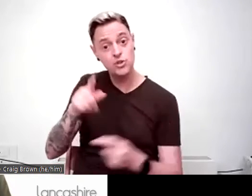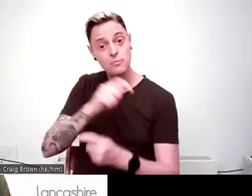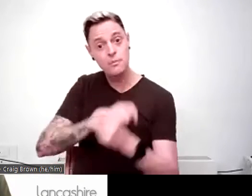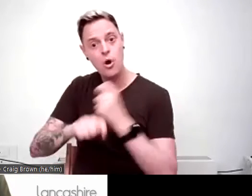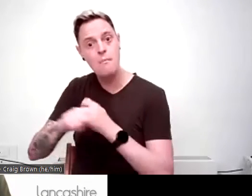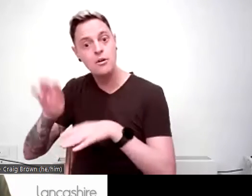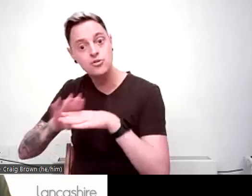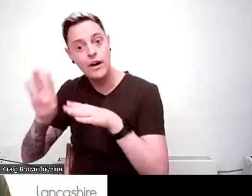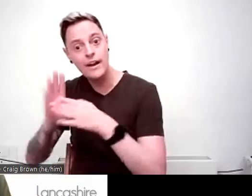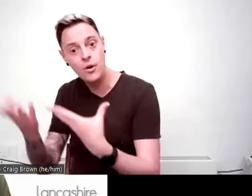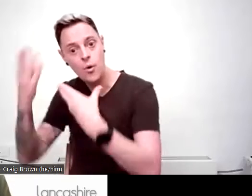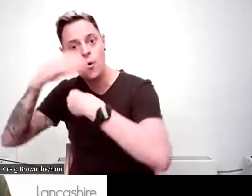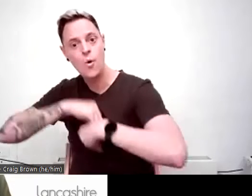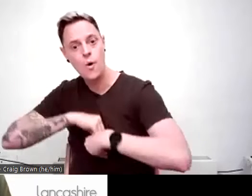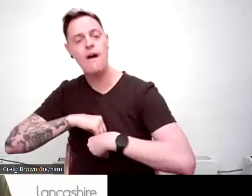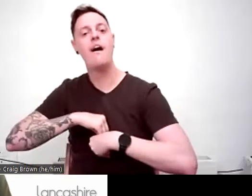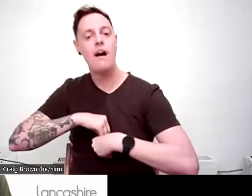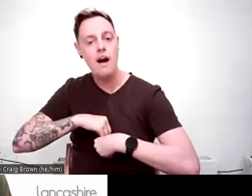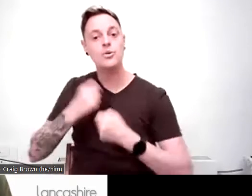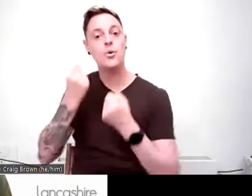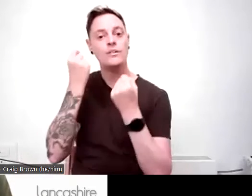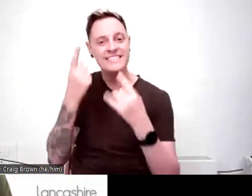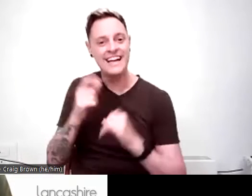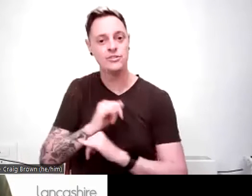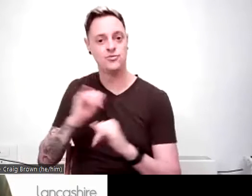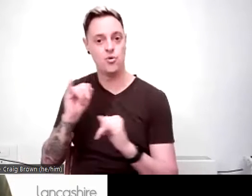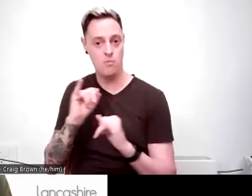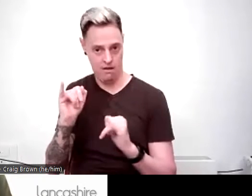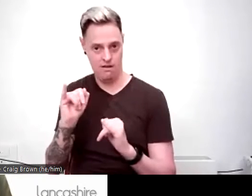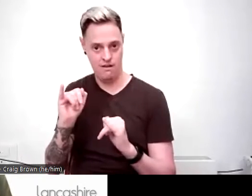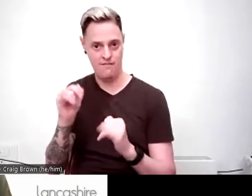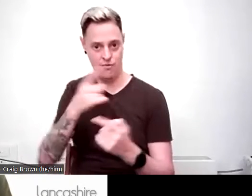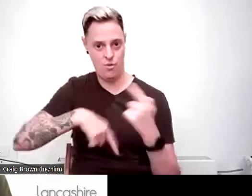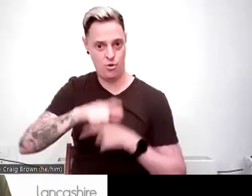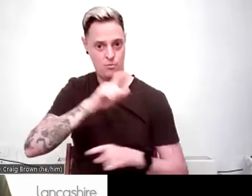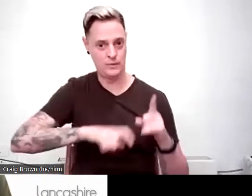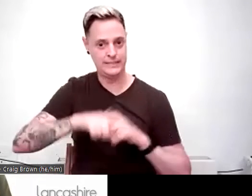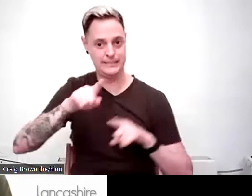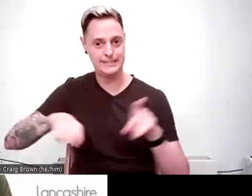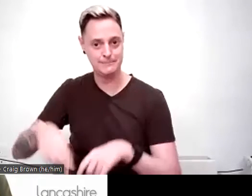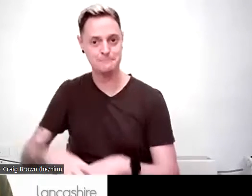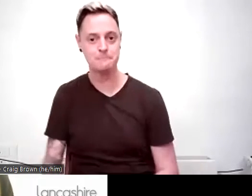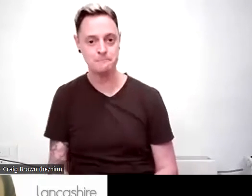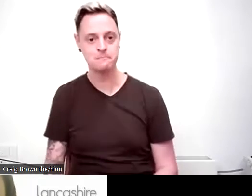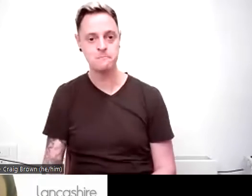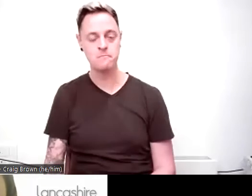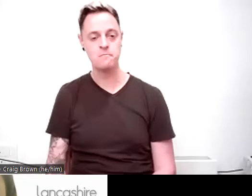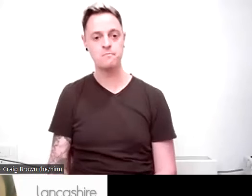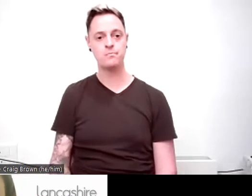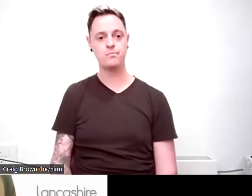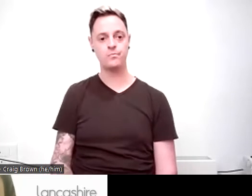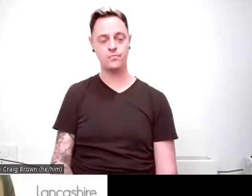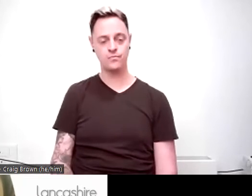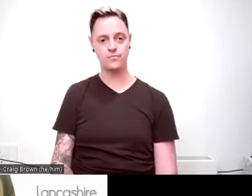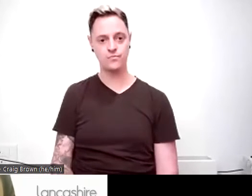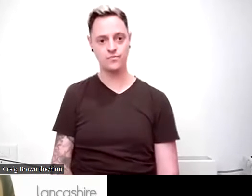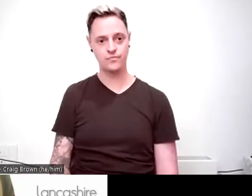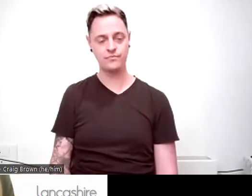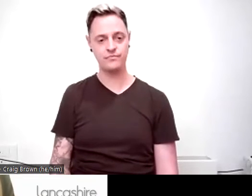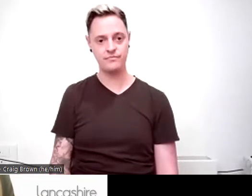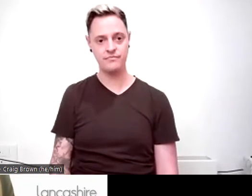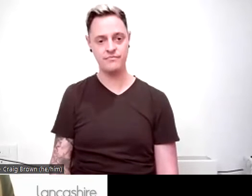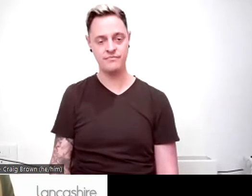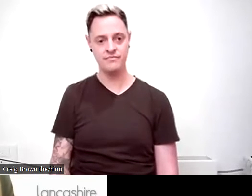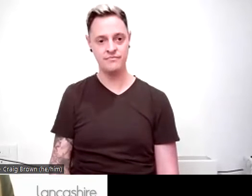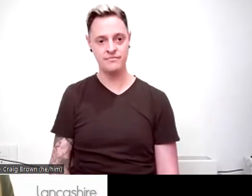class more understanding and more inclusive. And then again, just constantly having